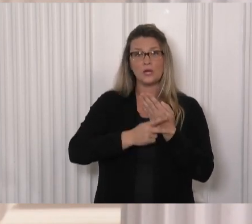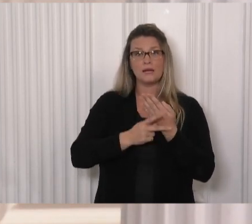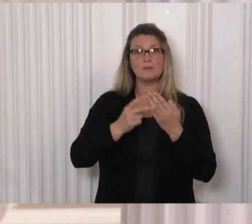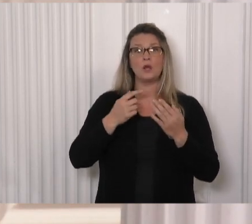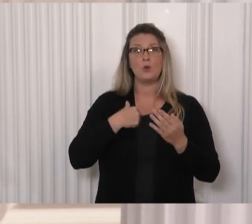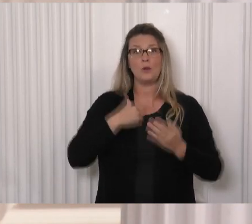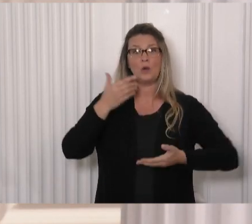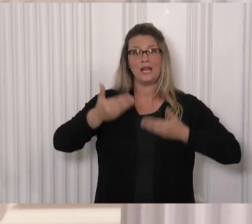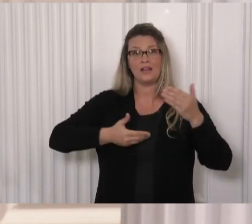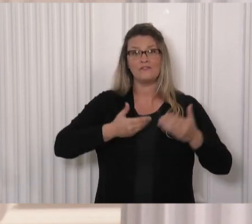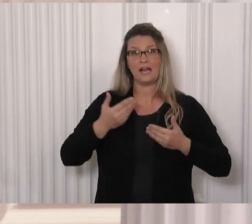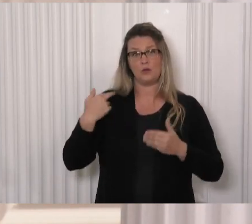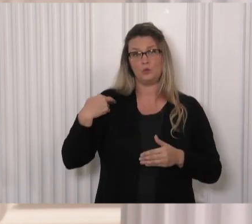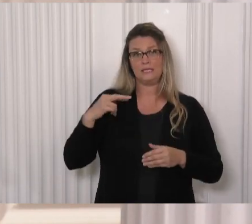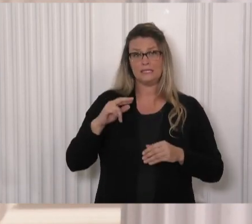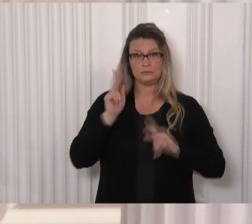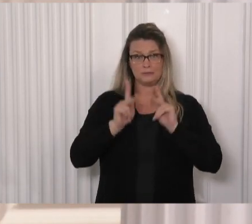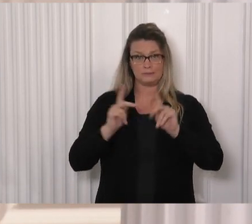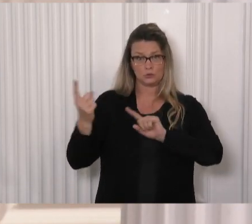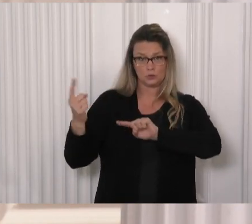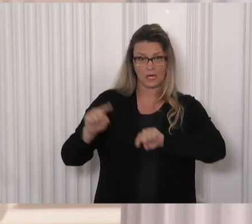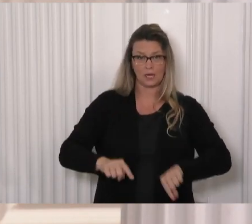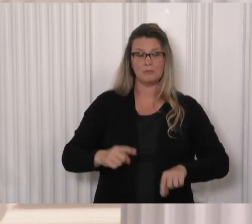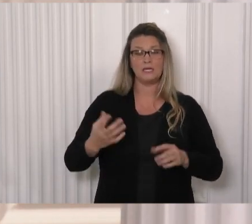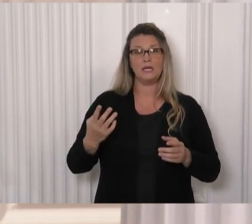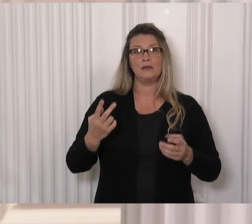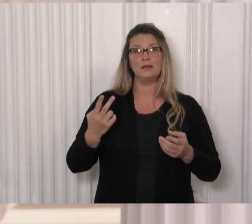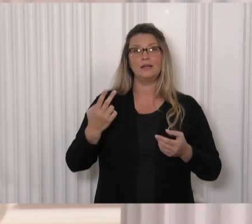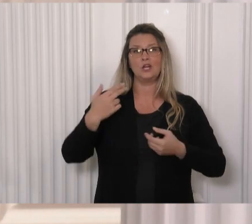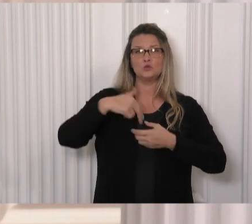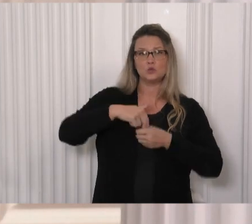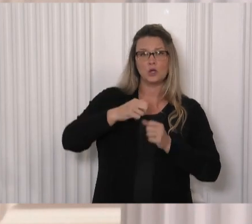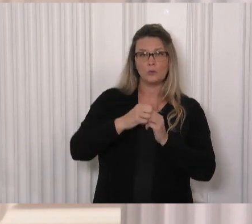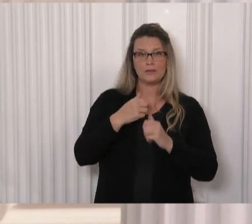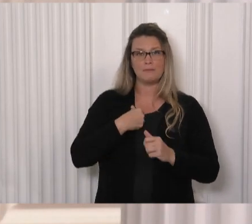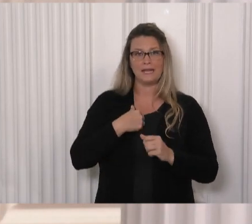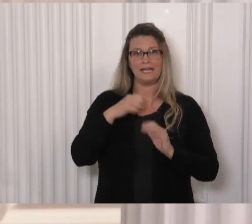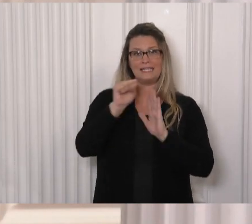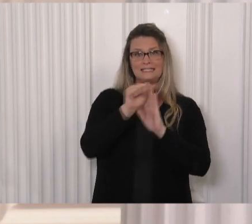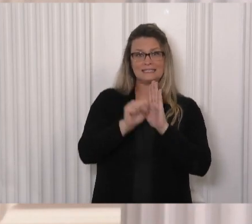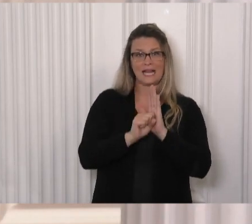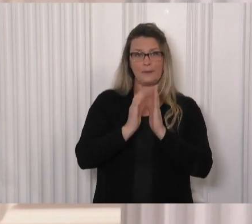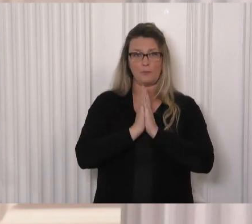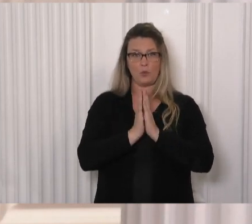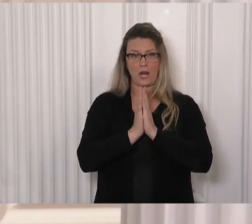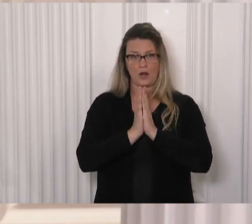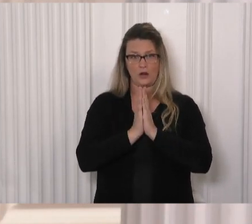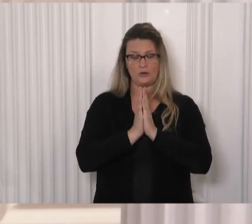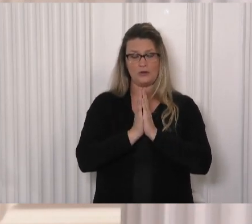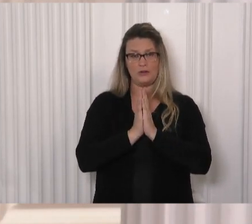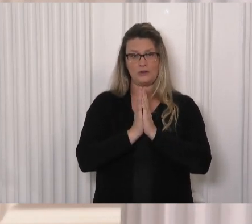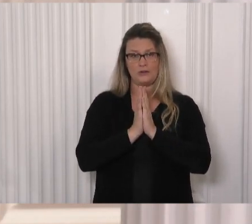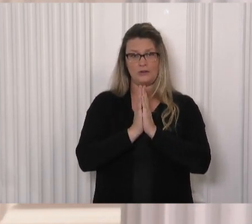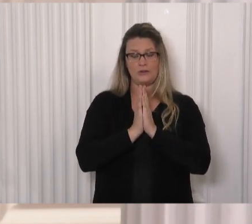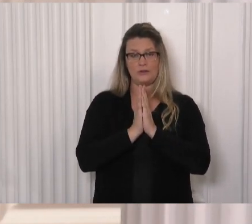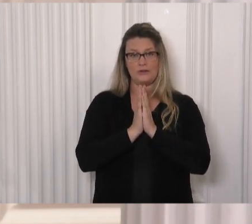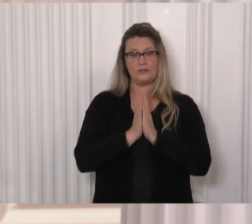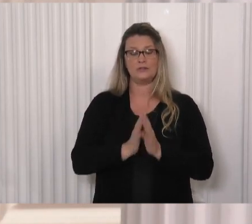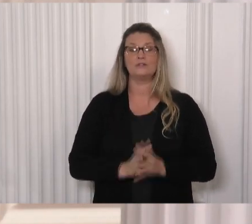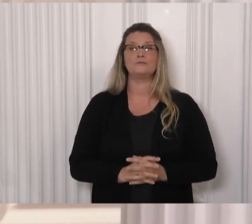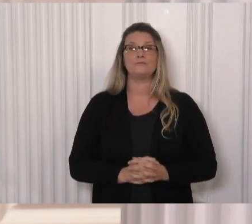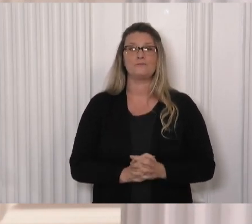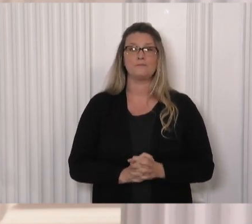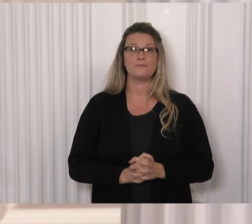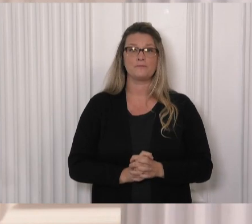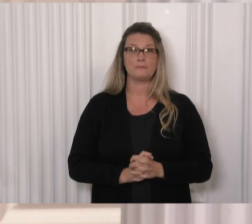leaders to come and join with me in a day of state prayer. And